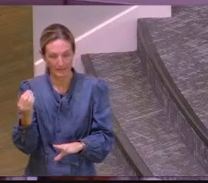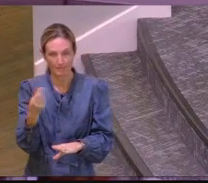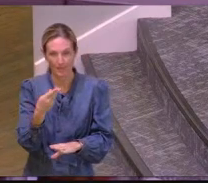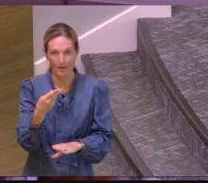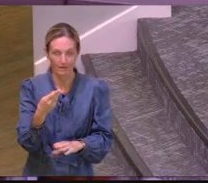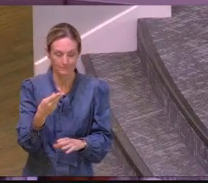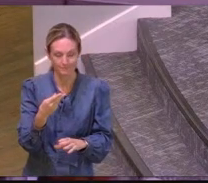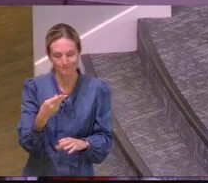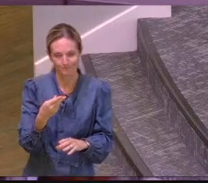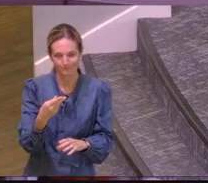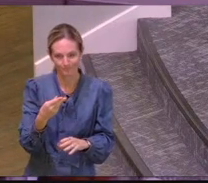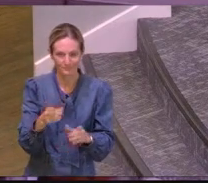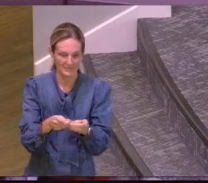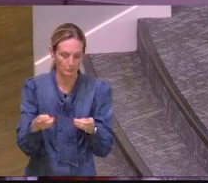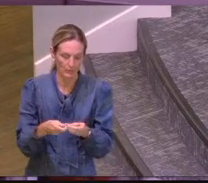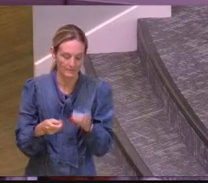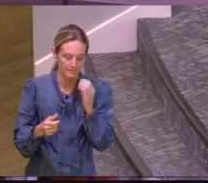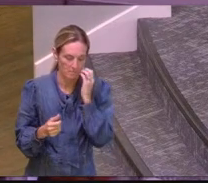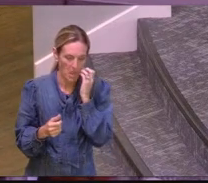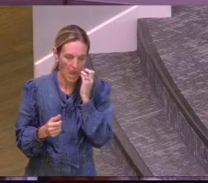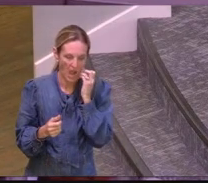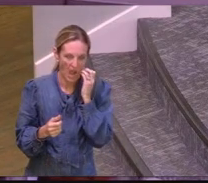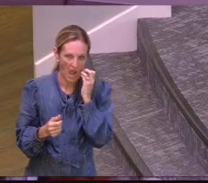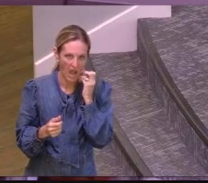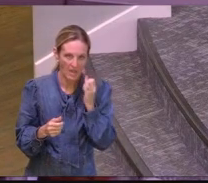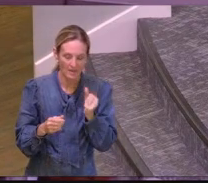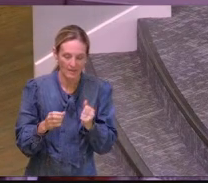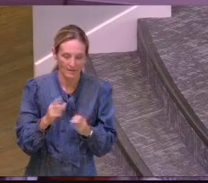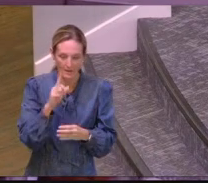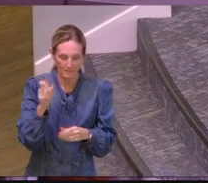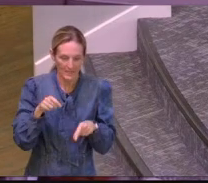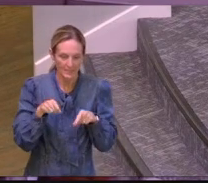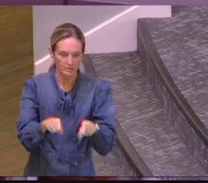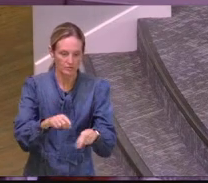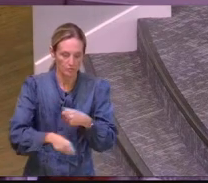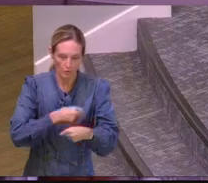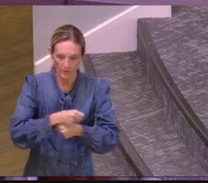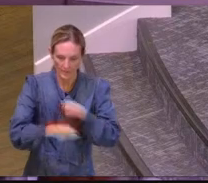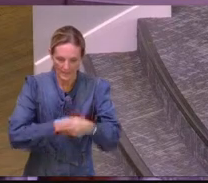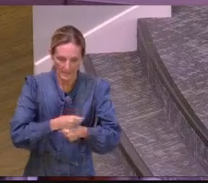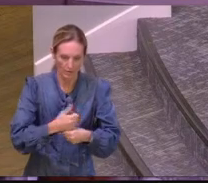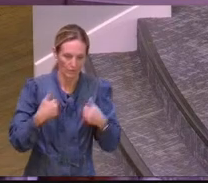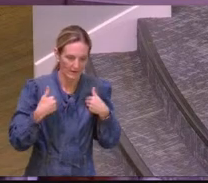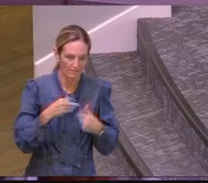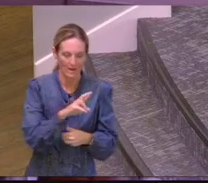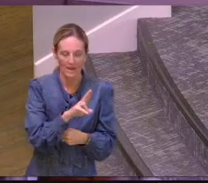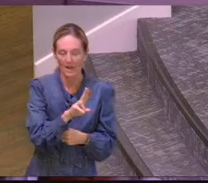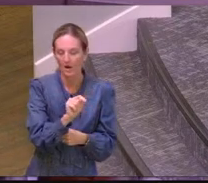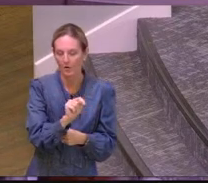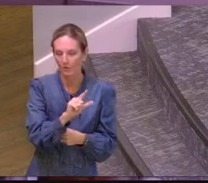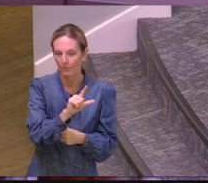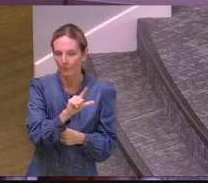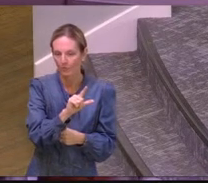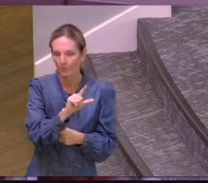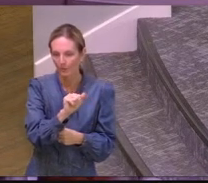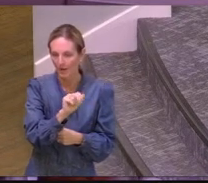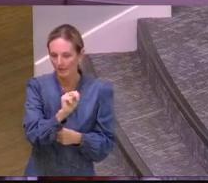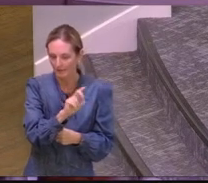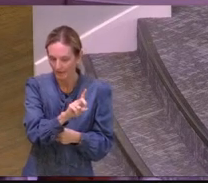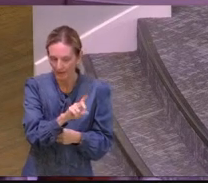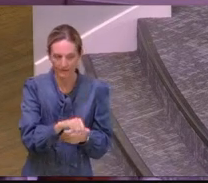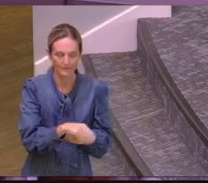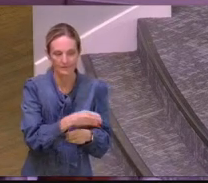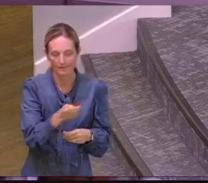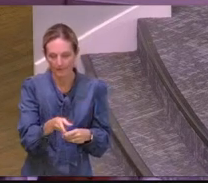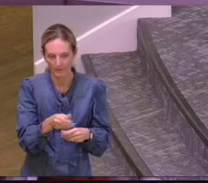use of that space, especially because over the years it's been used as Rutland and Rutland again, and